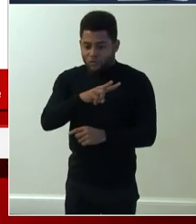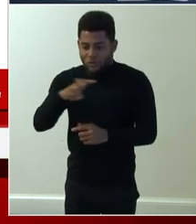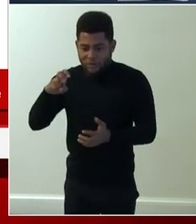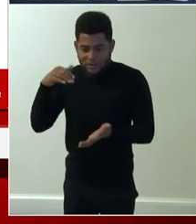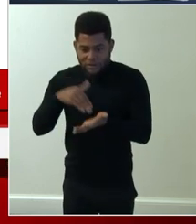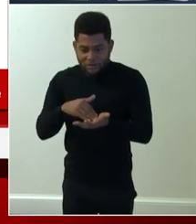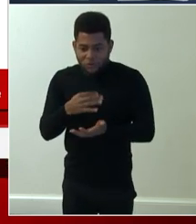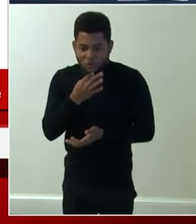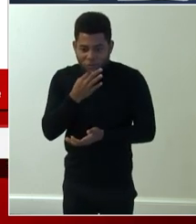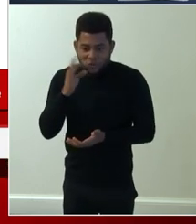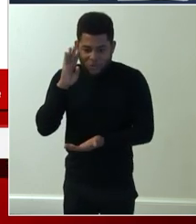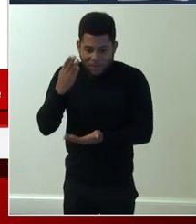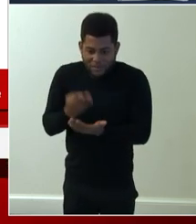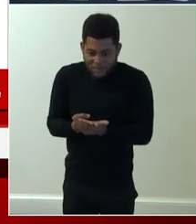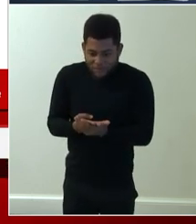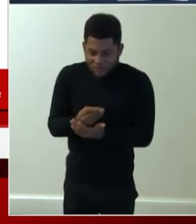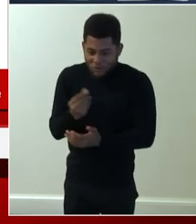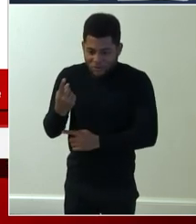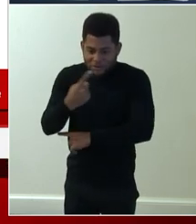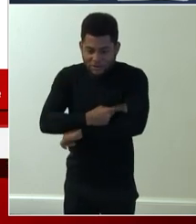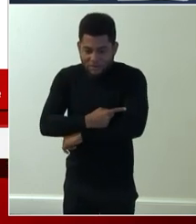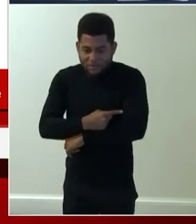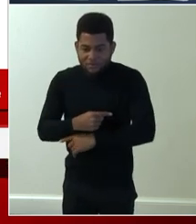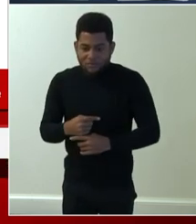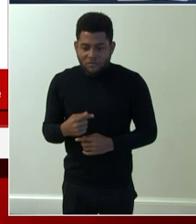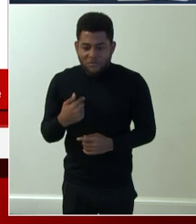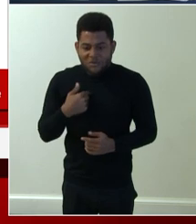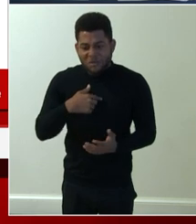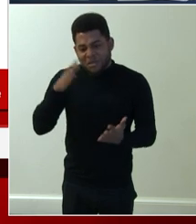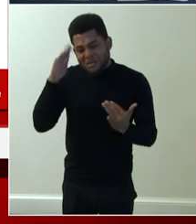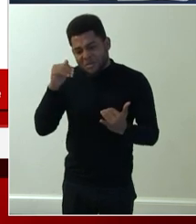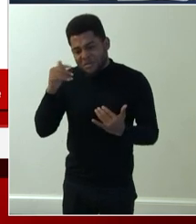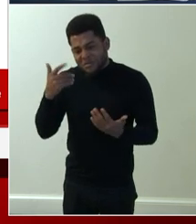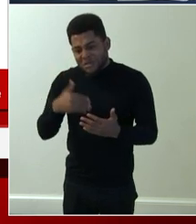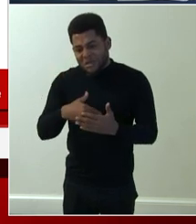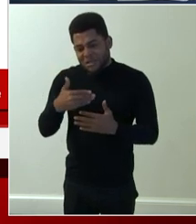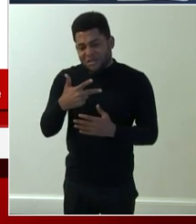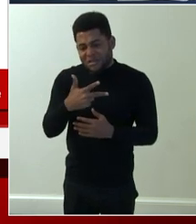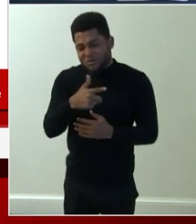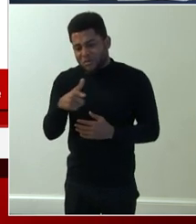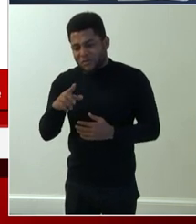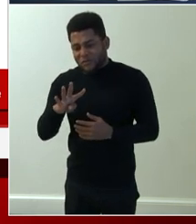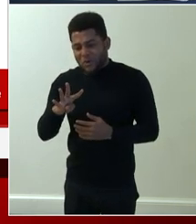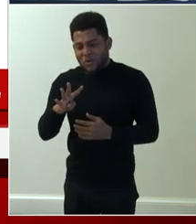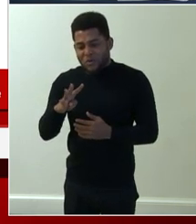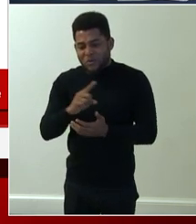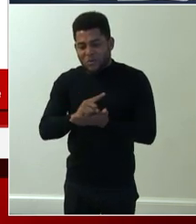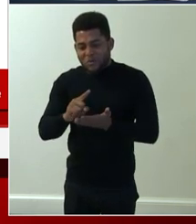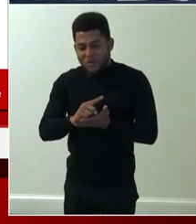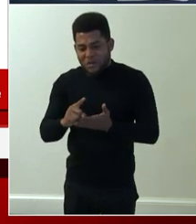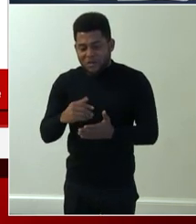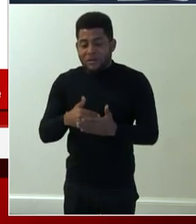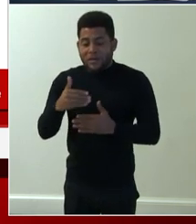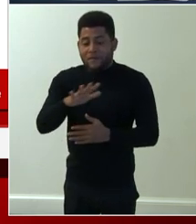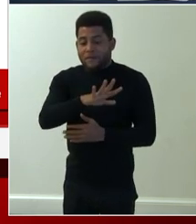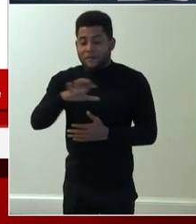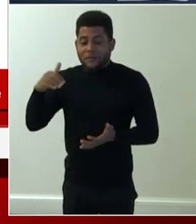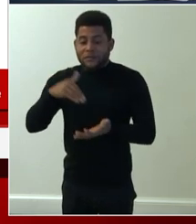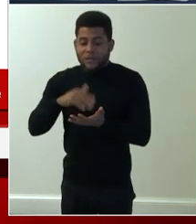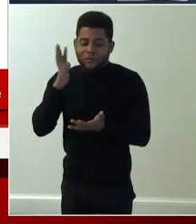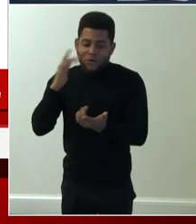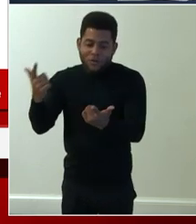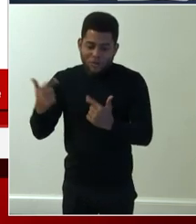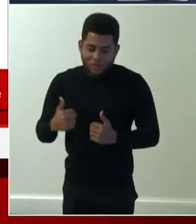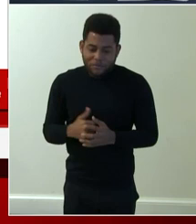DC. And the remainder of those we expect in the next 3 to 4 weeks to come here into DC. 150,000 of those